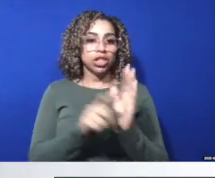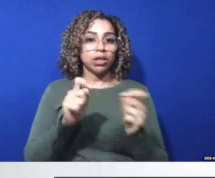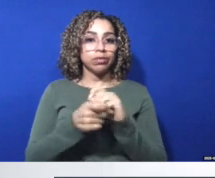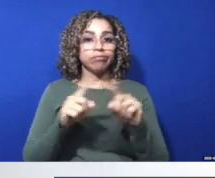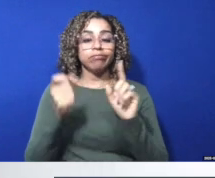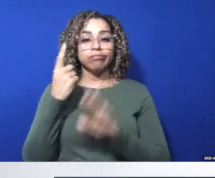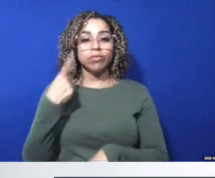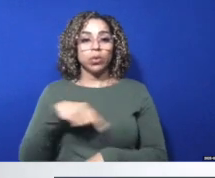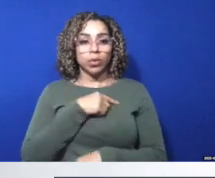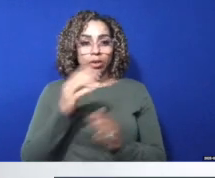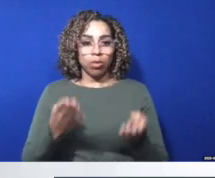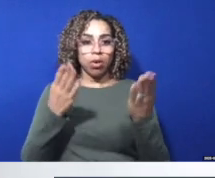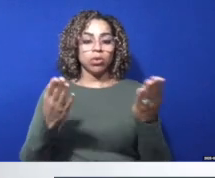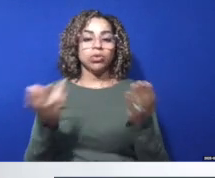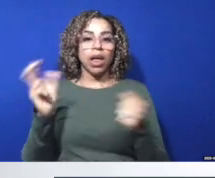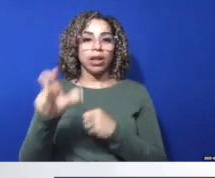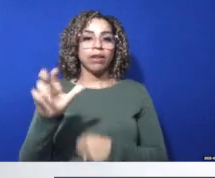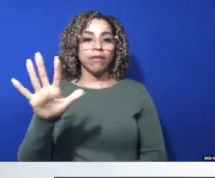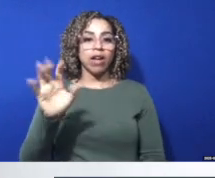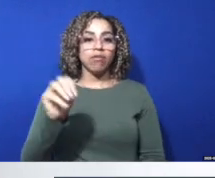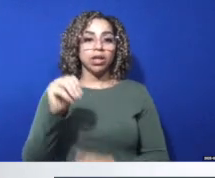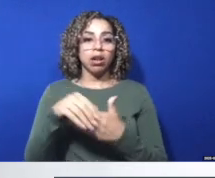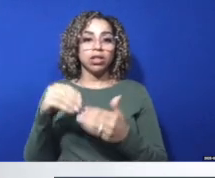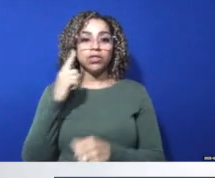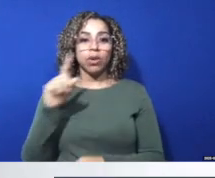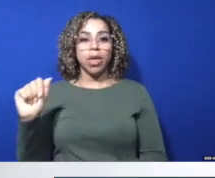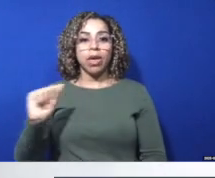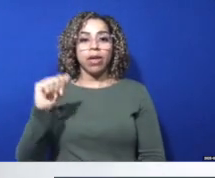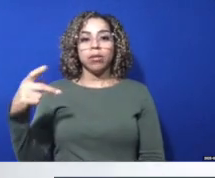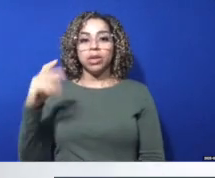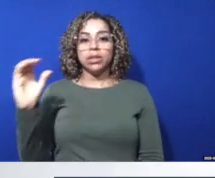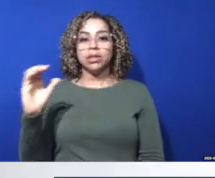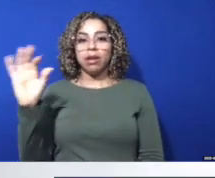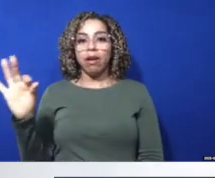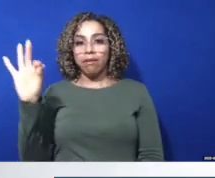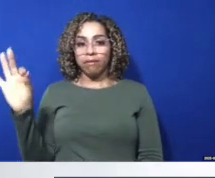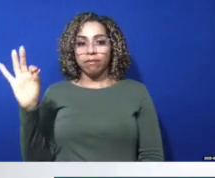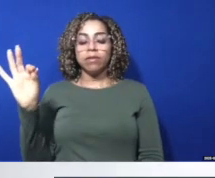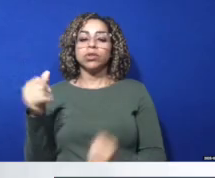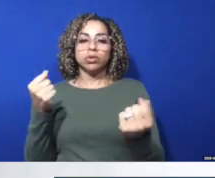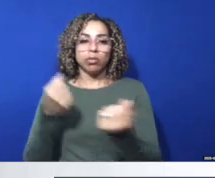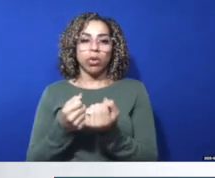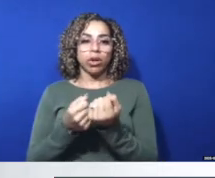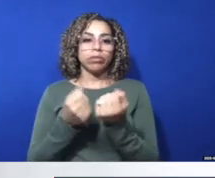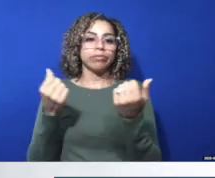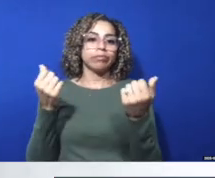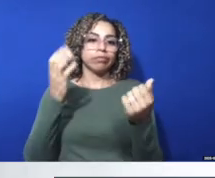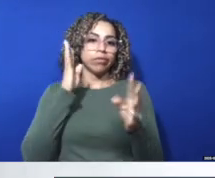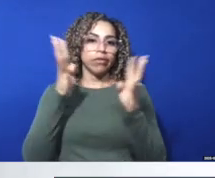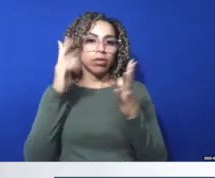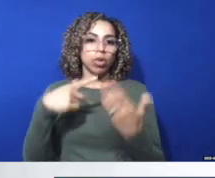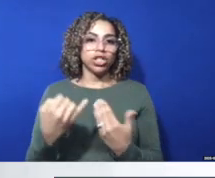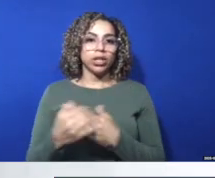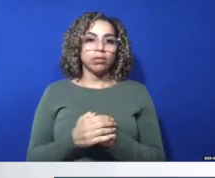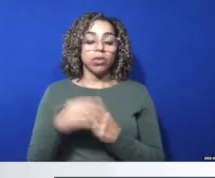million from the Air Pollution Control Fund appropriation to continue to support innovative projects. Over the past